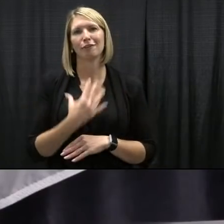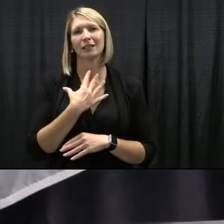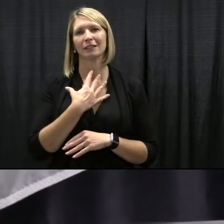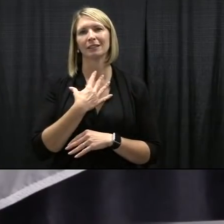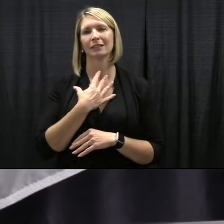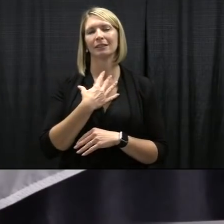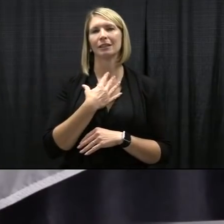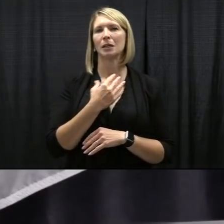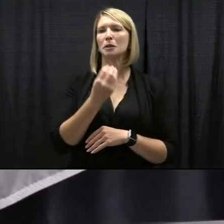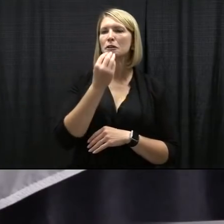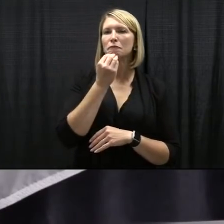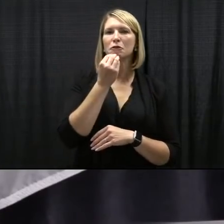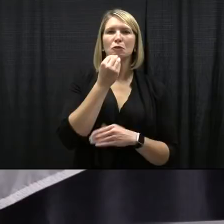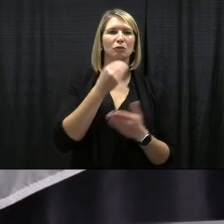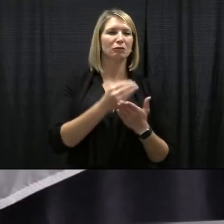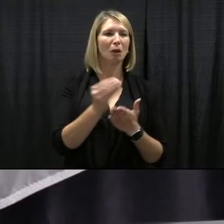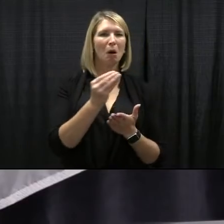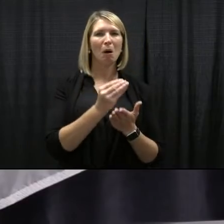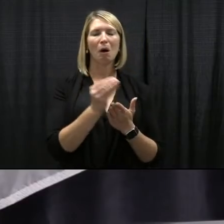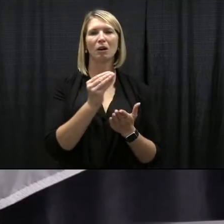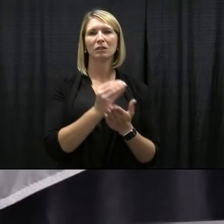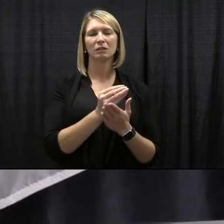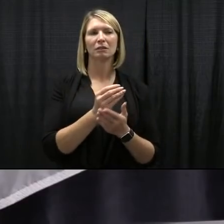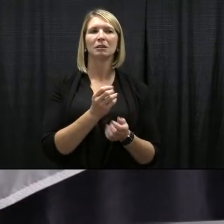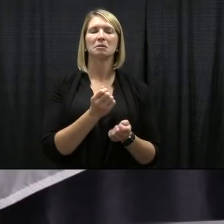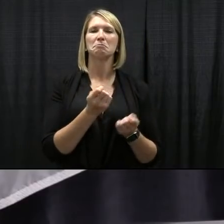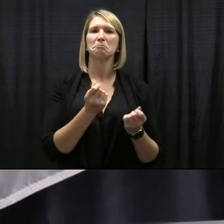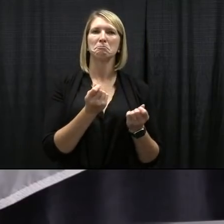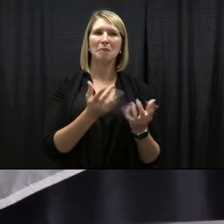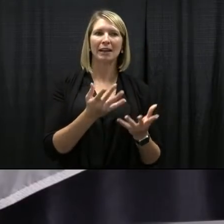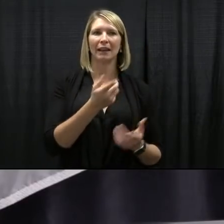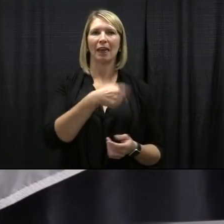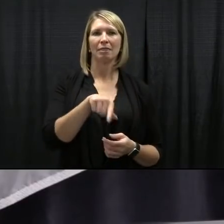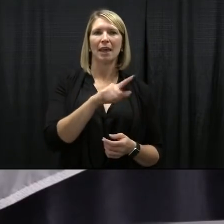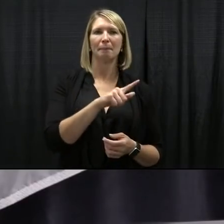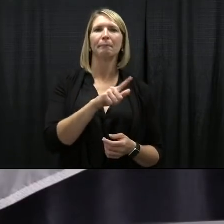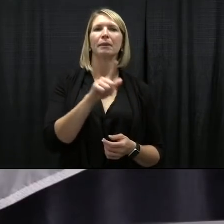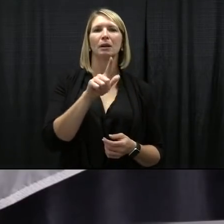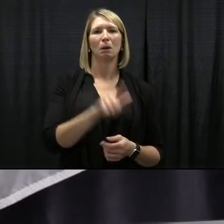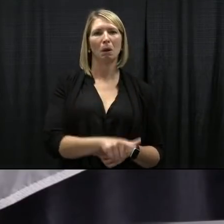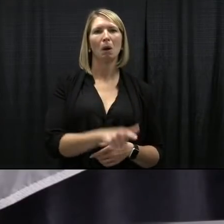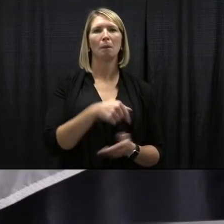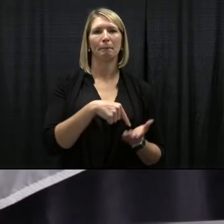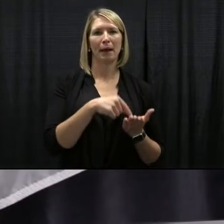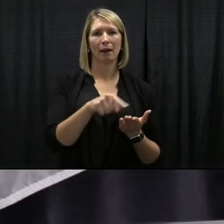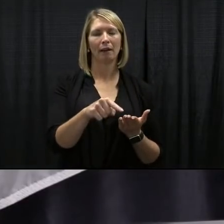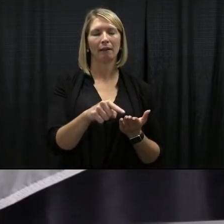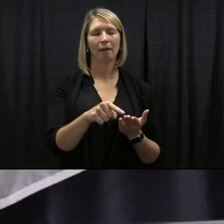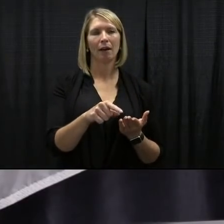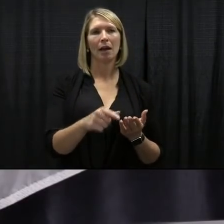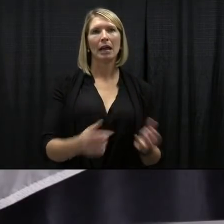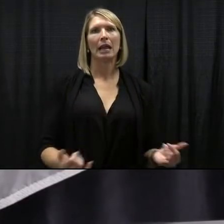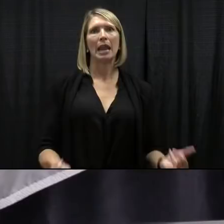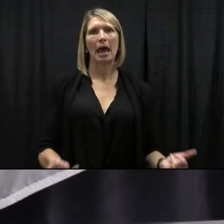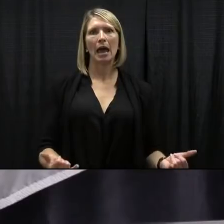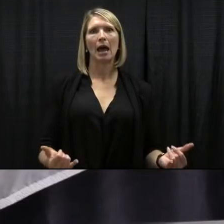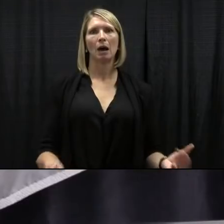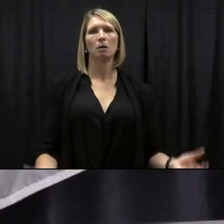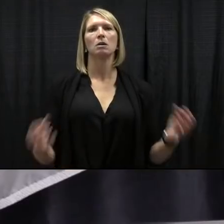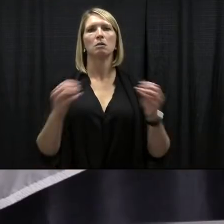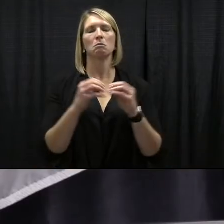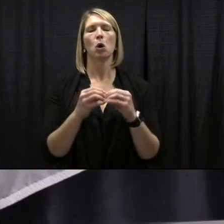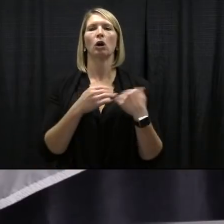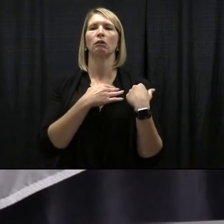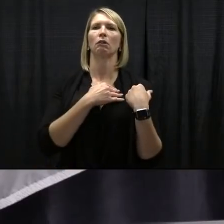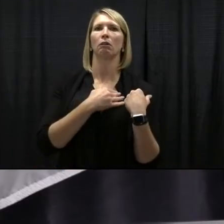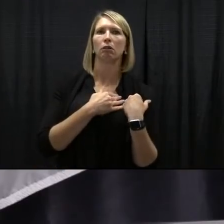clerk or otherwise. But unfortunately, that's the reality of COVID-19 and the changing space that we live in.